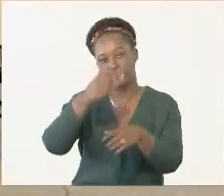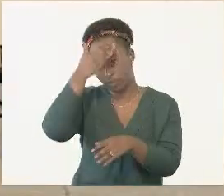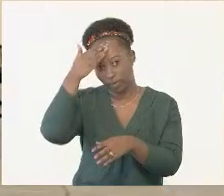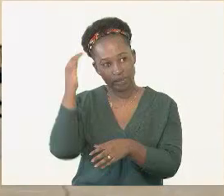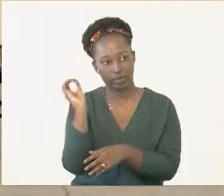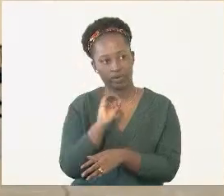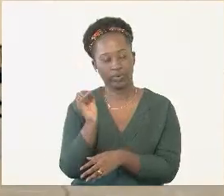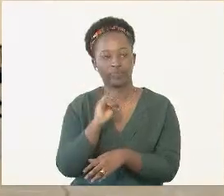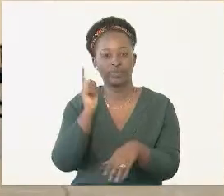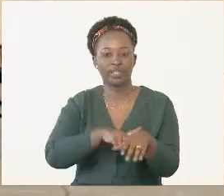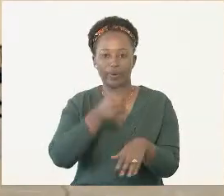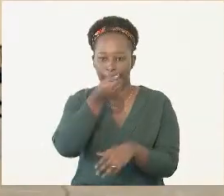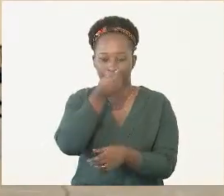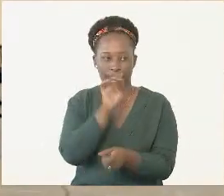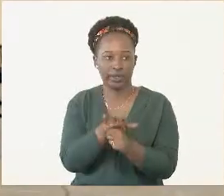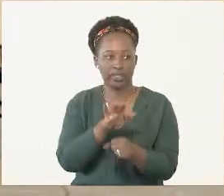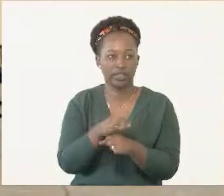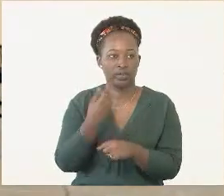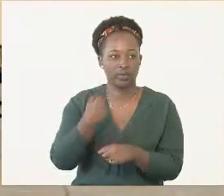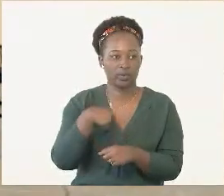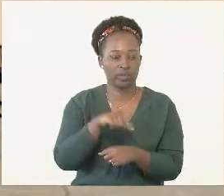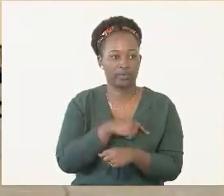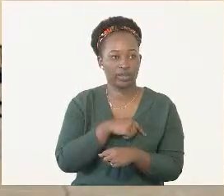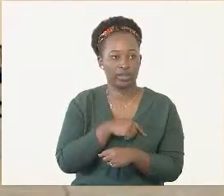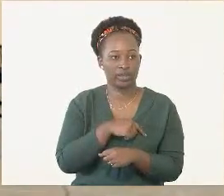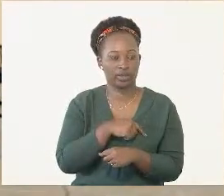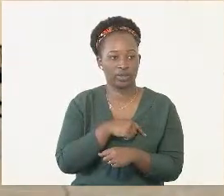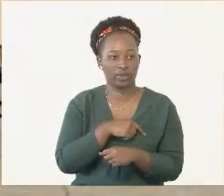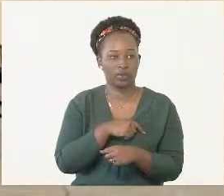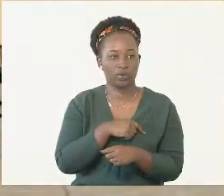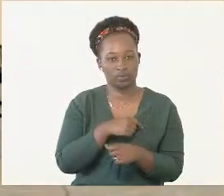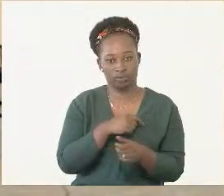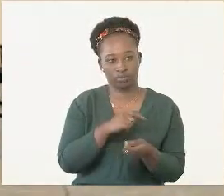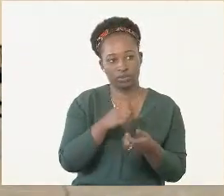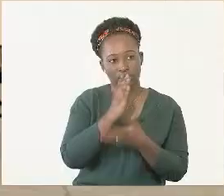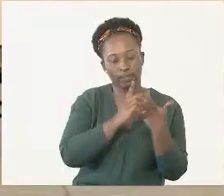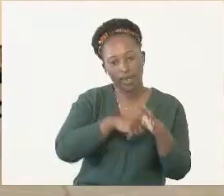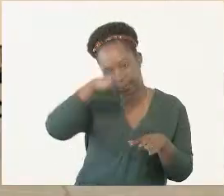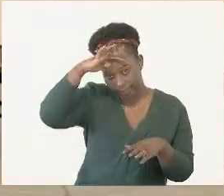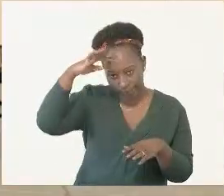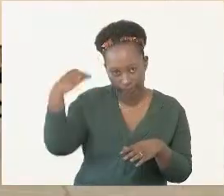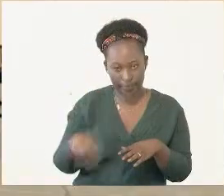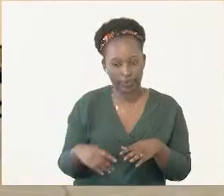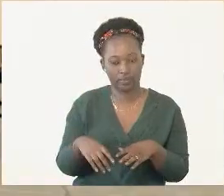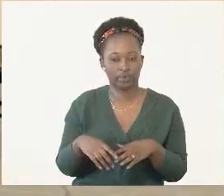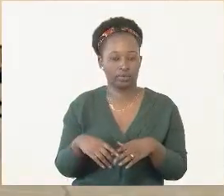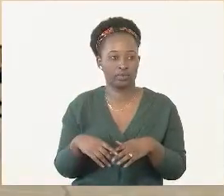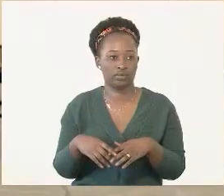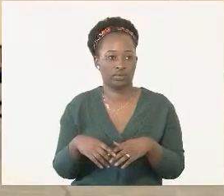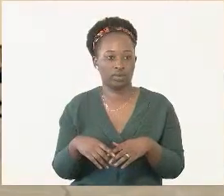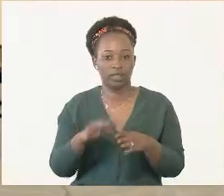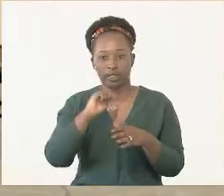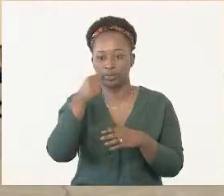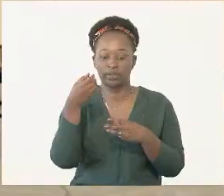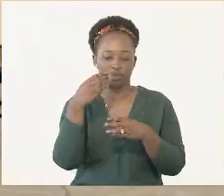also, when it is too hot, for us, we try to look for a shade. That is a behavioral process, and that one is called hibernation. Hibernation